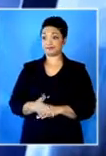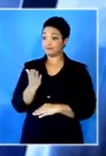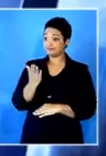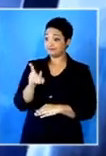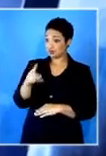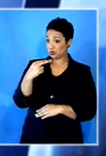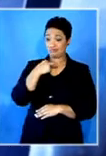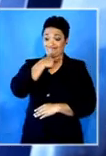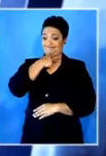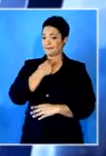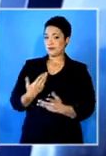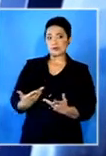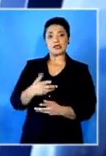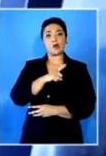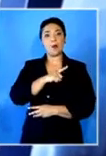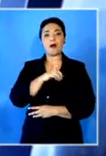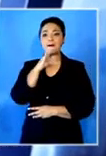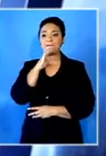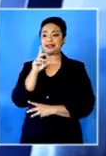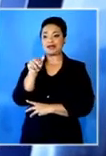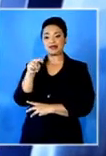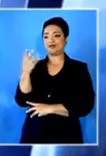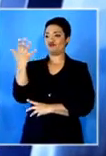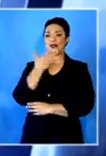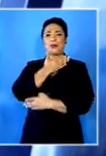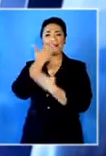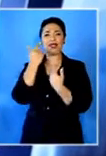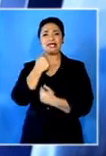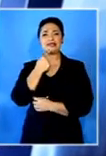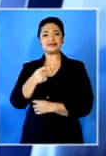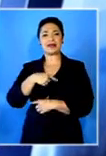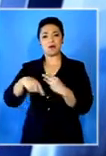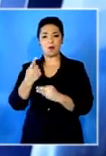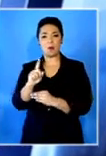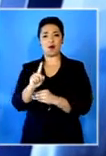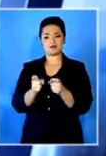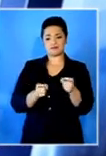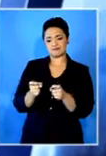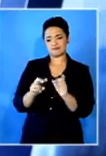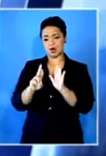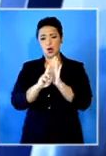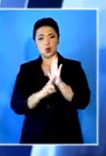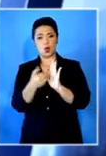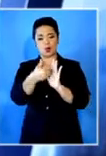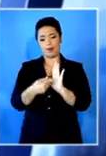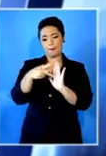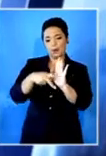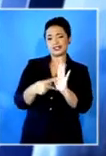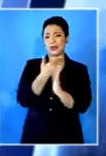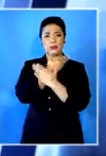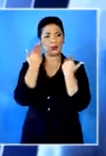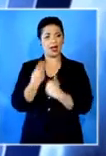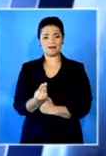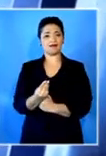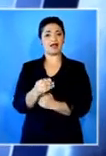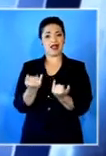the ANC has not spoken much, as far as I can see, about regulation, about this environment for small business? Even